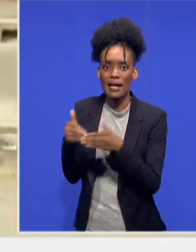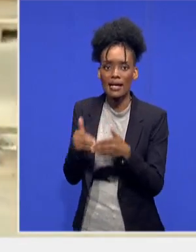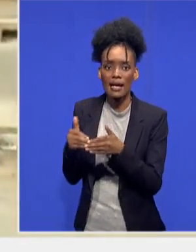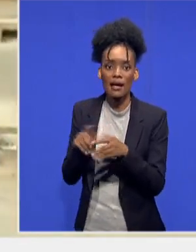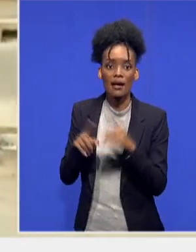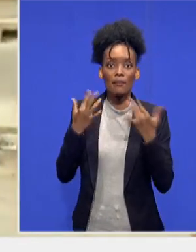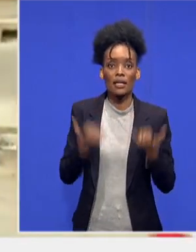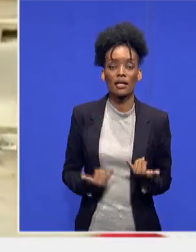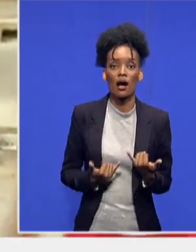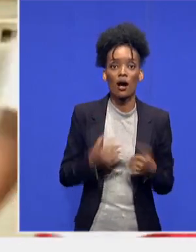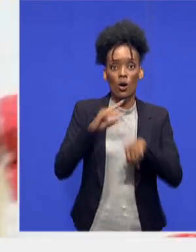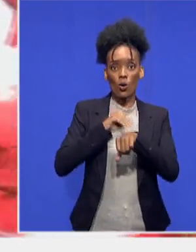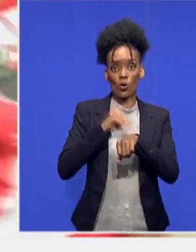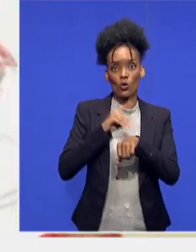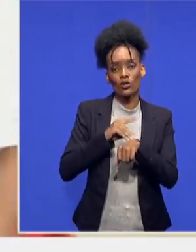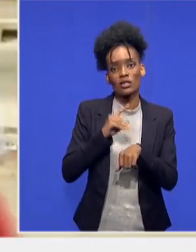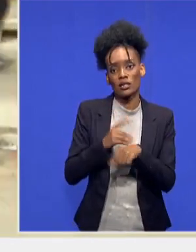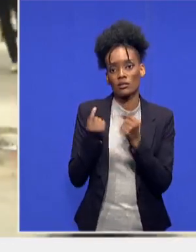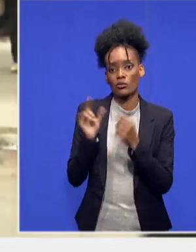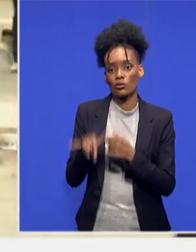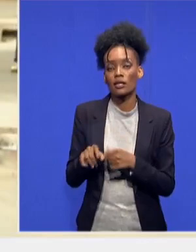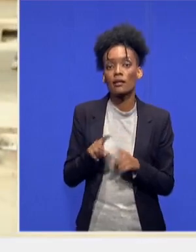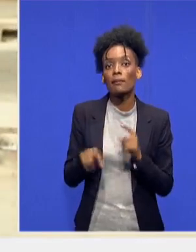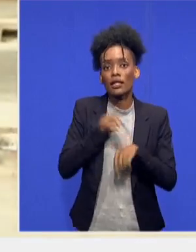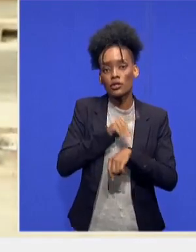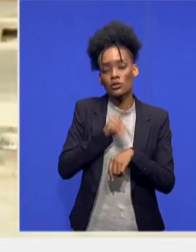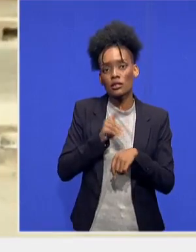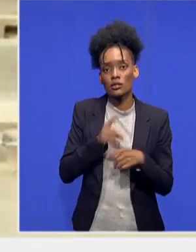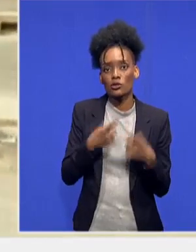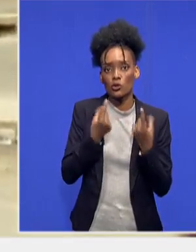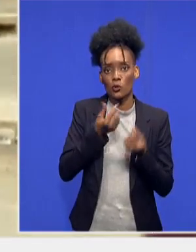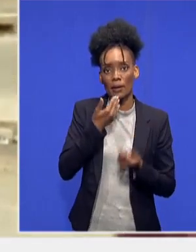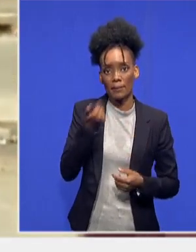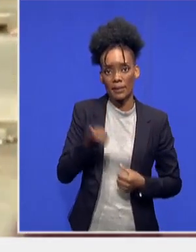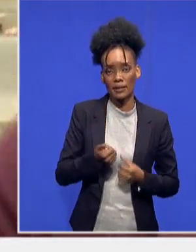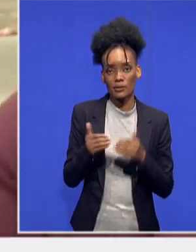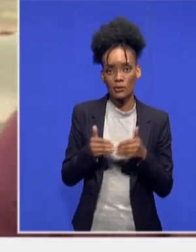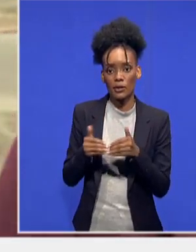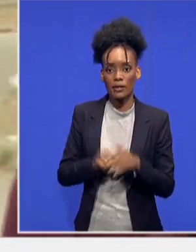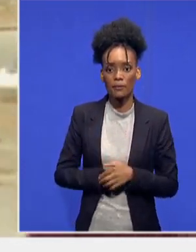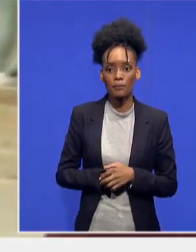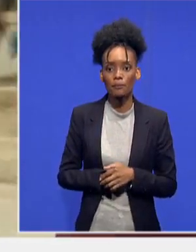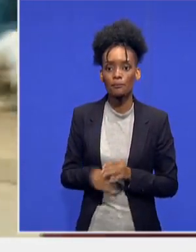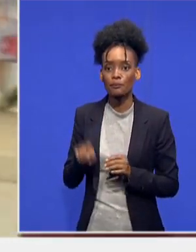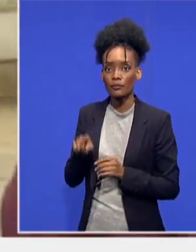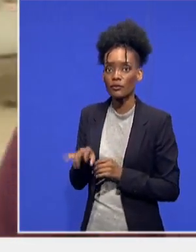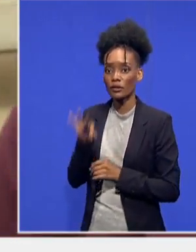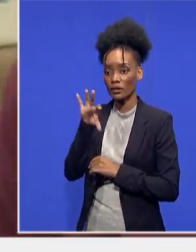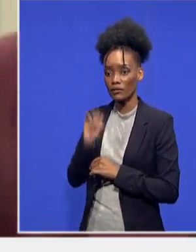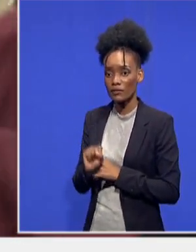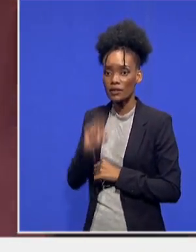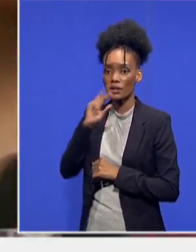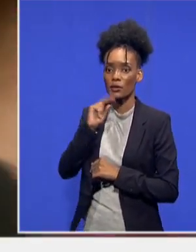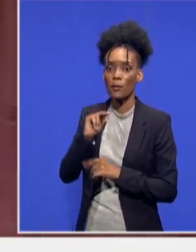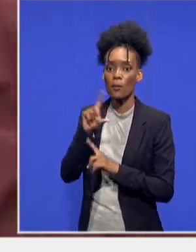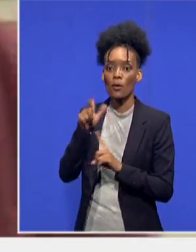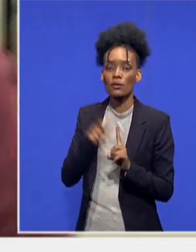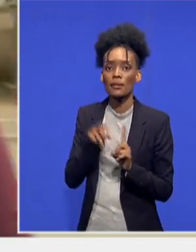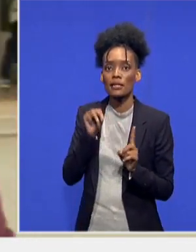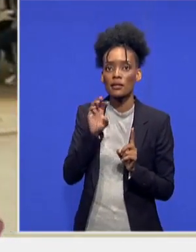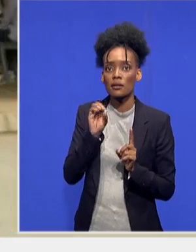best to take care of them. Well, that is the Free State spokesperson for Health Department, Mondli